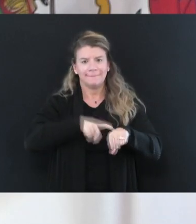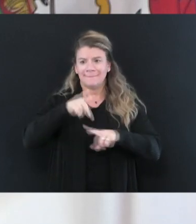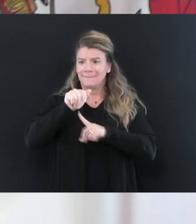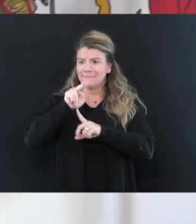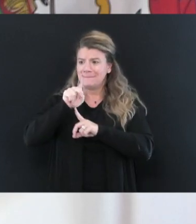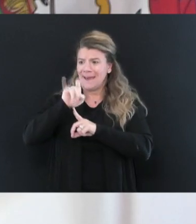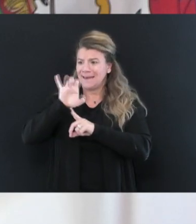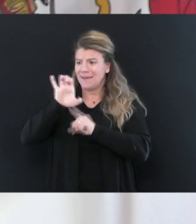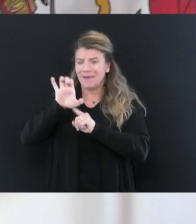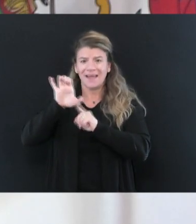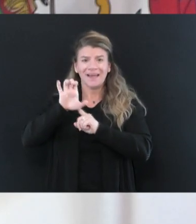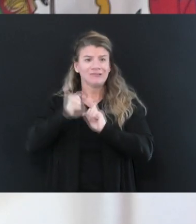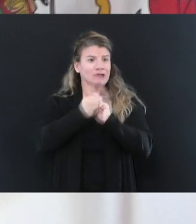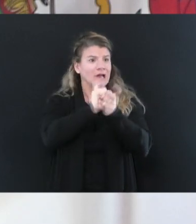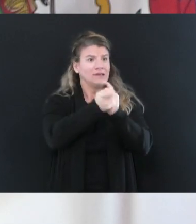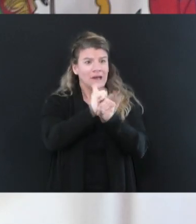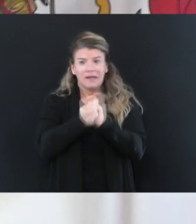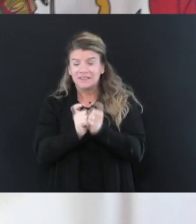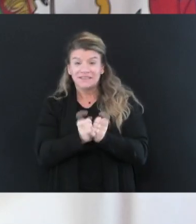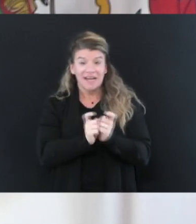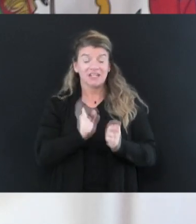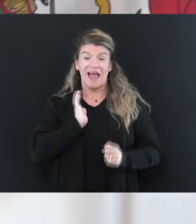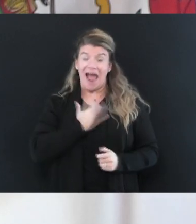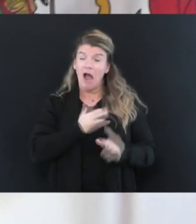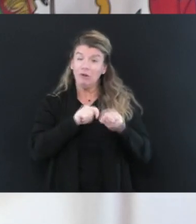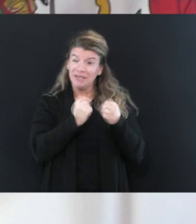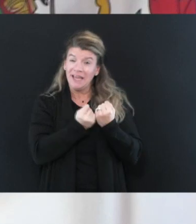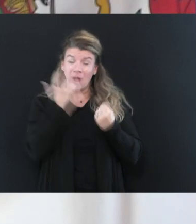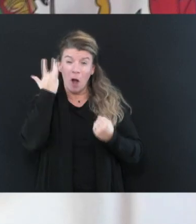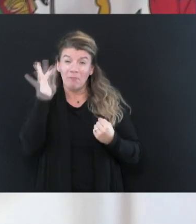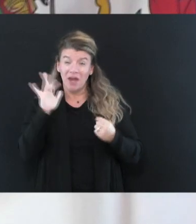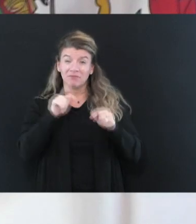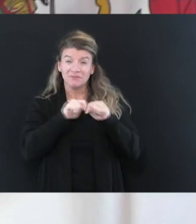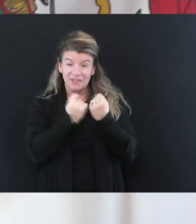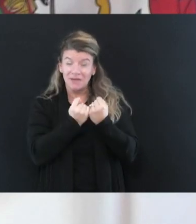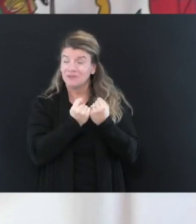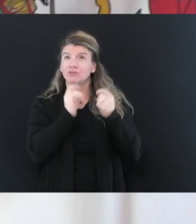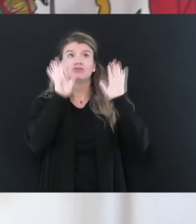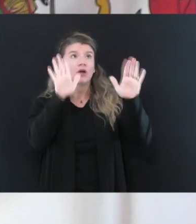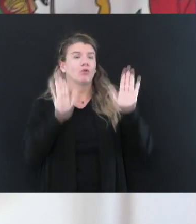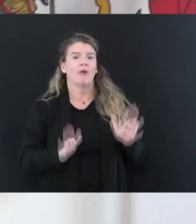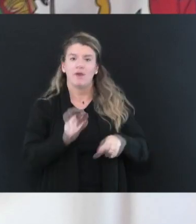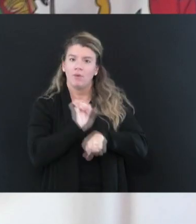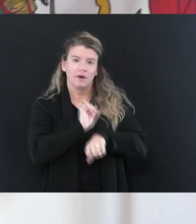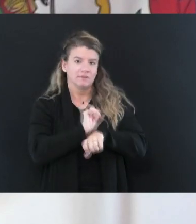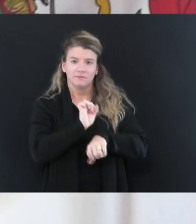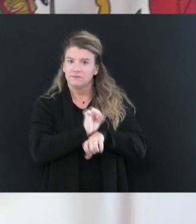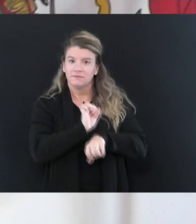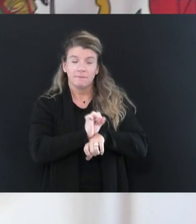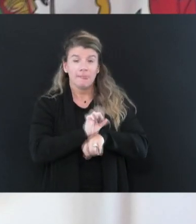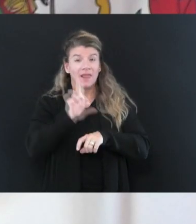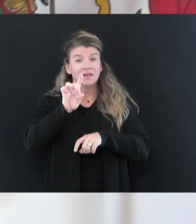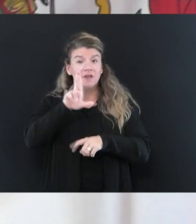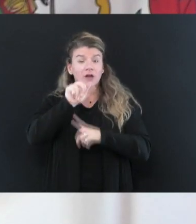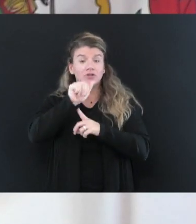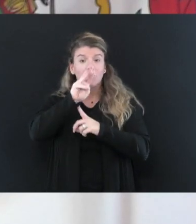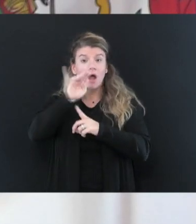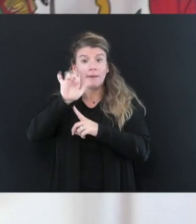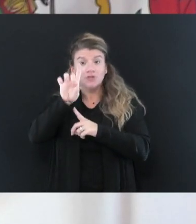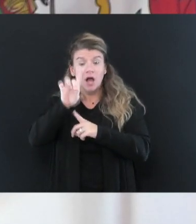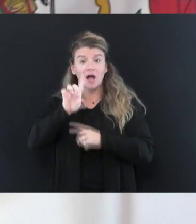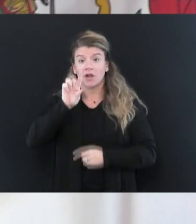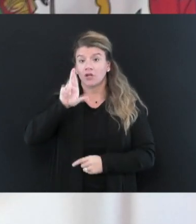pandemic, our team of medical experts has done this great work. You know, Dr. Amjad,